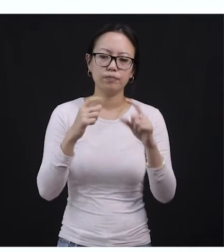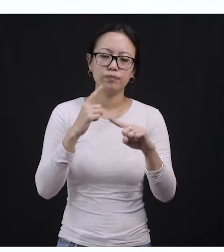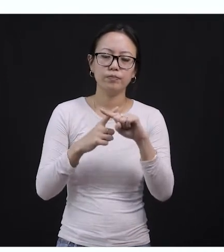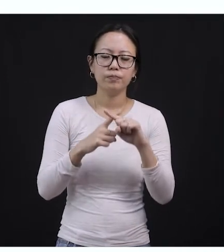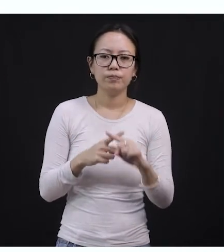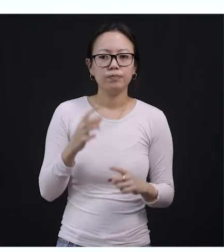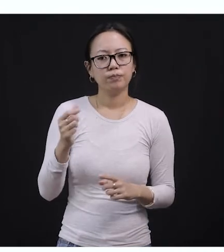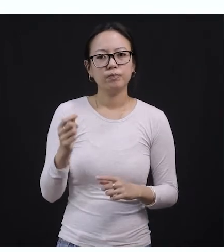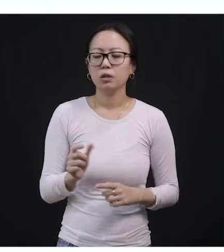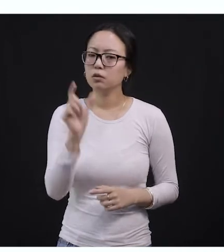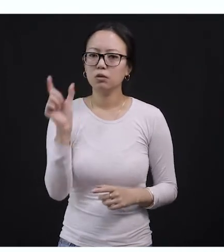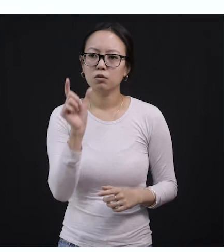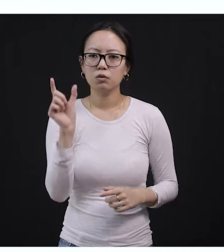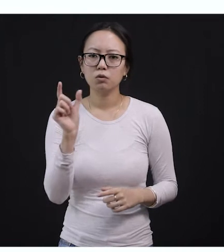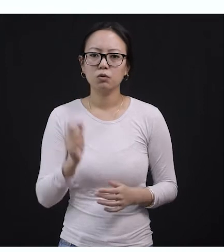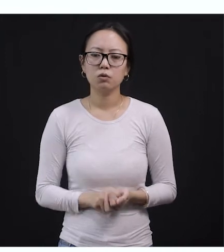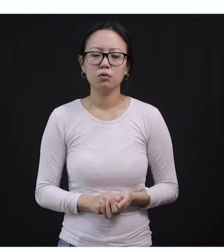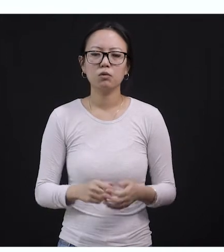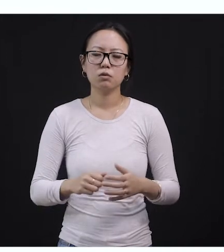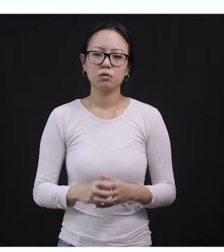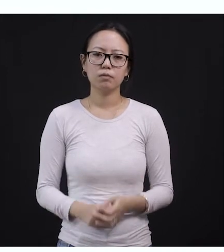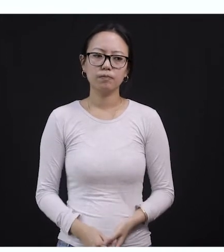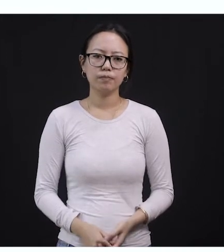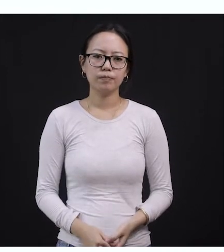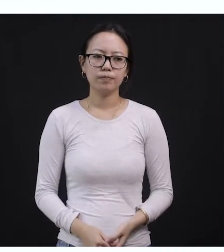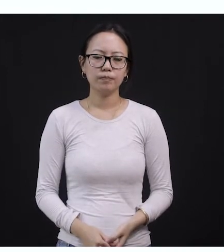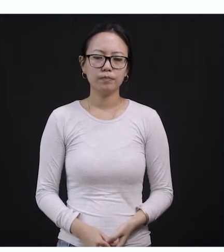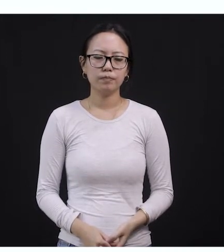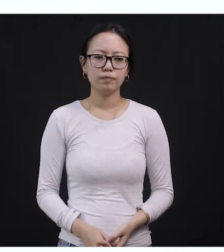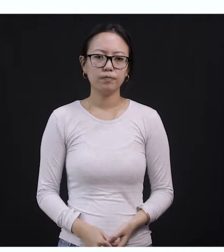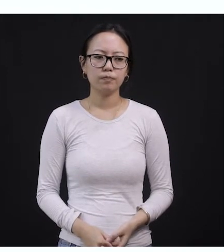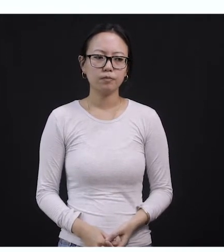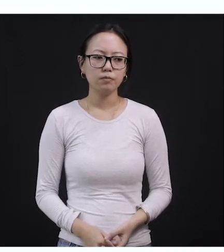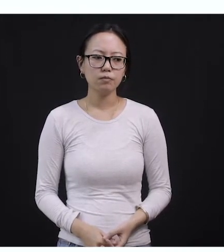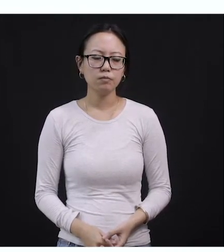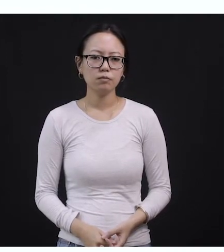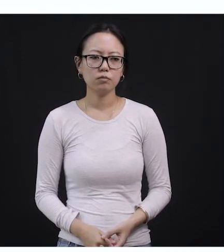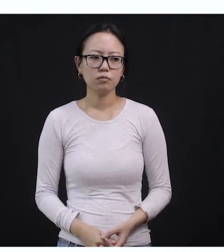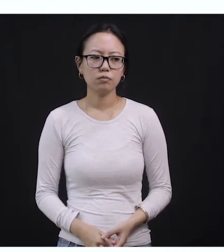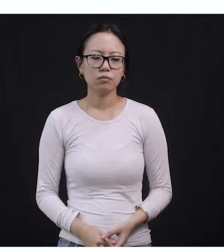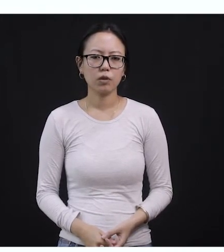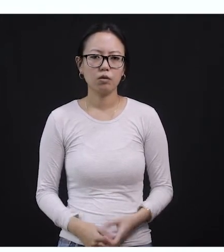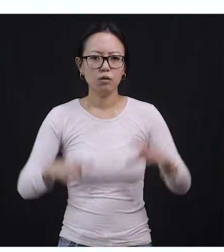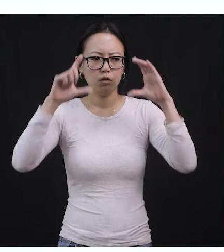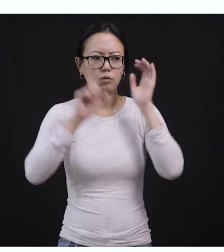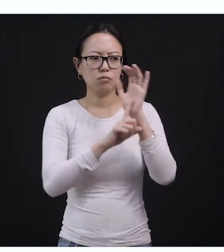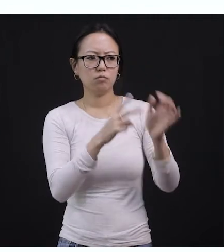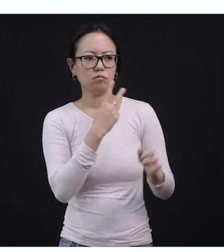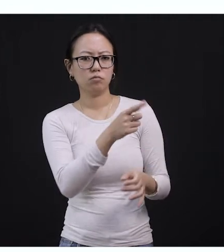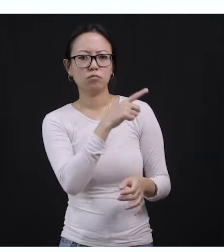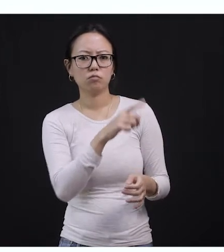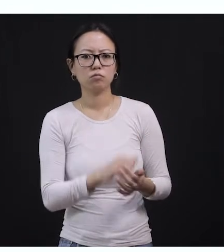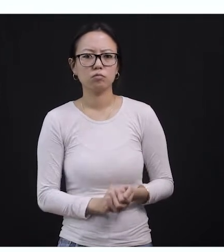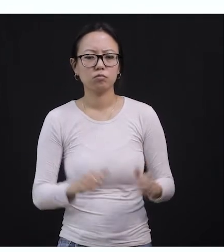in order to look after his military, all right. So what you see here behind me are the